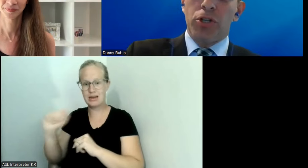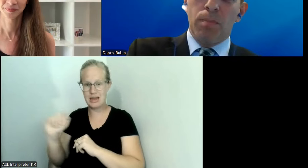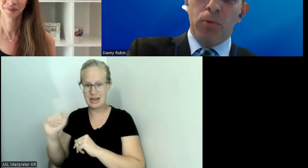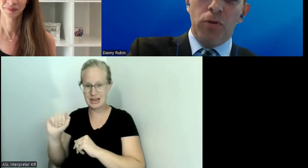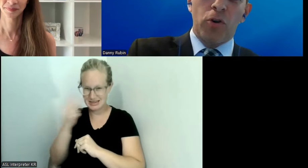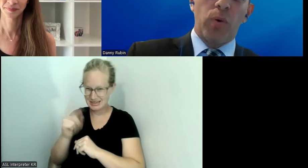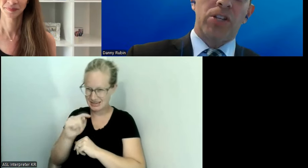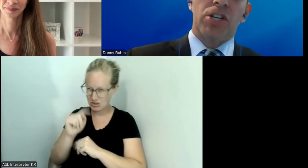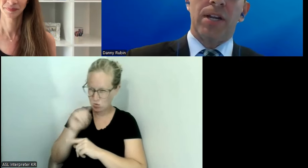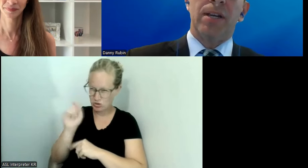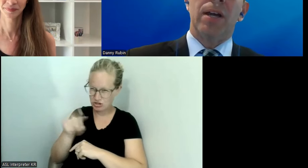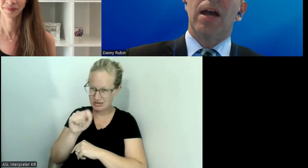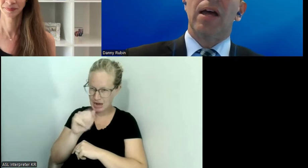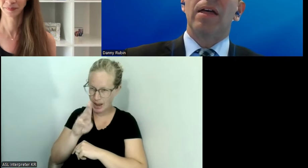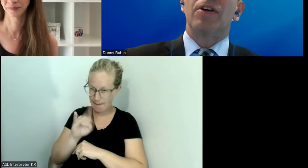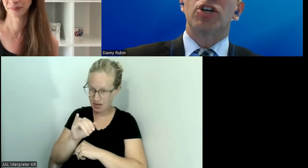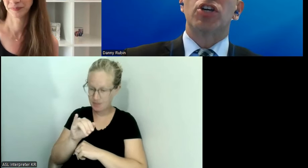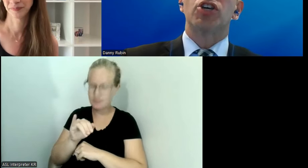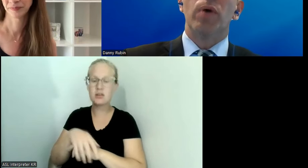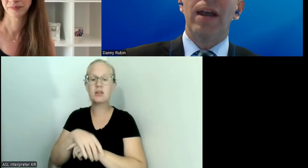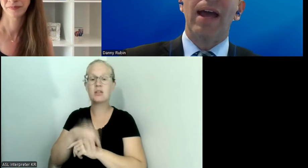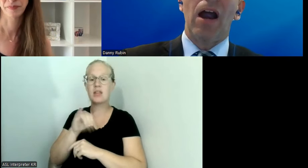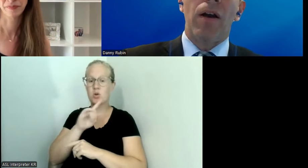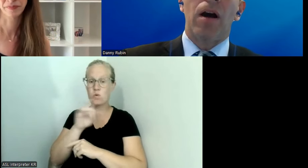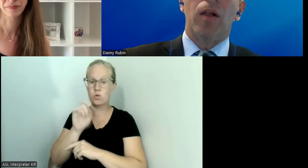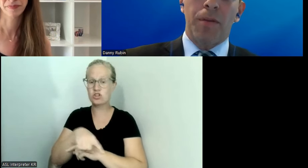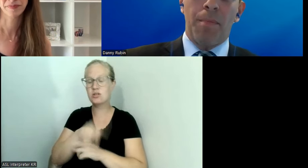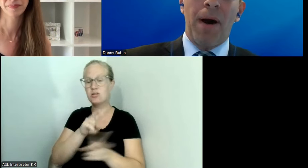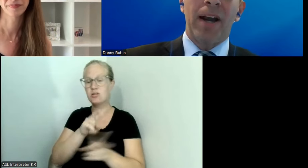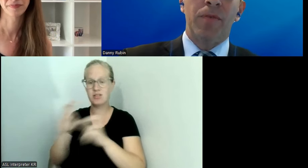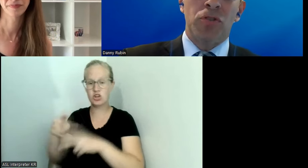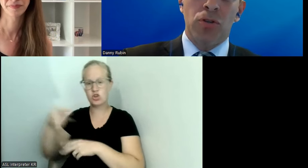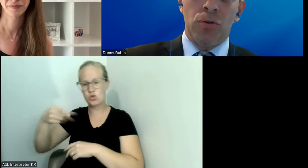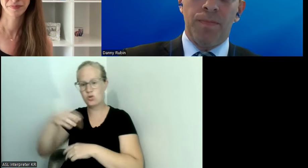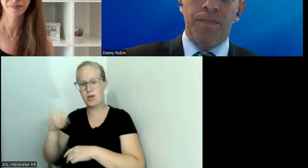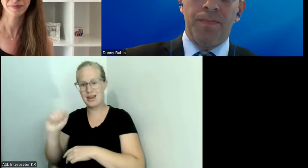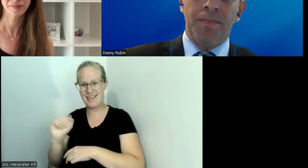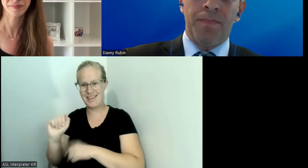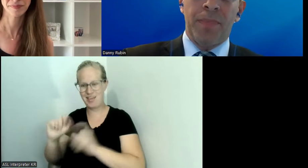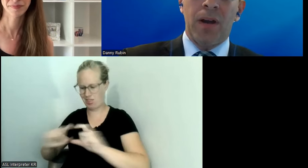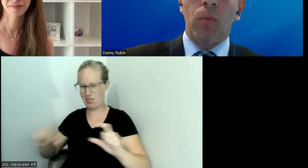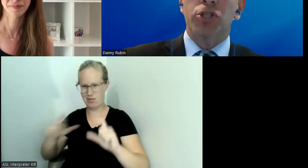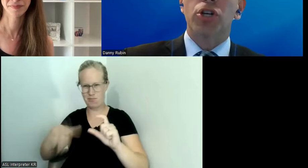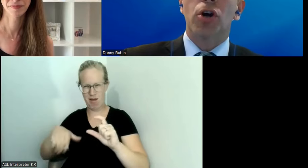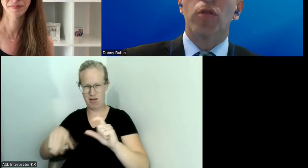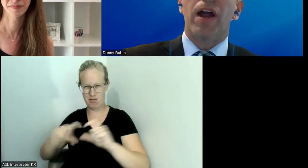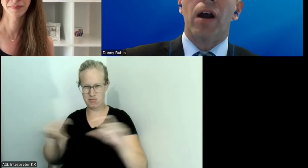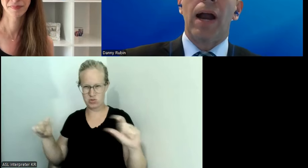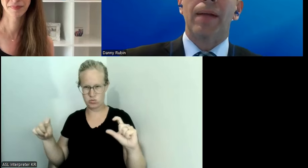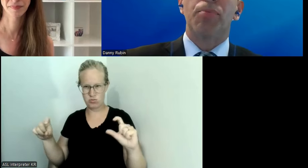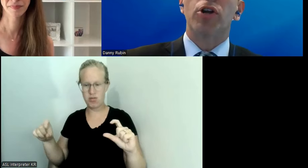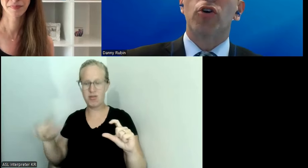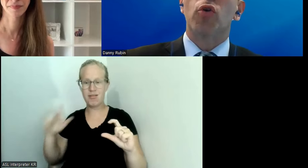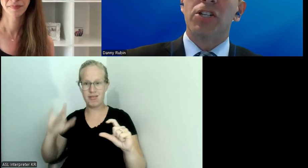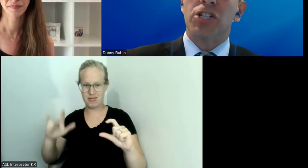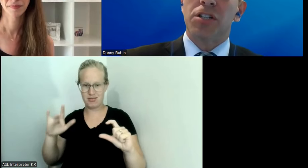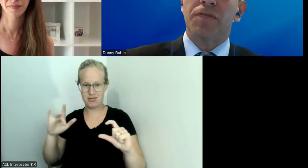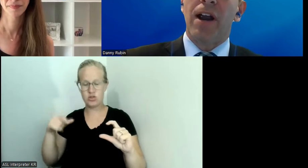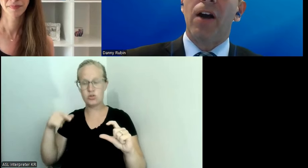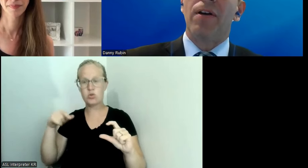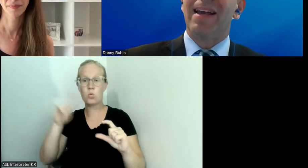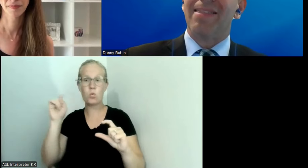question too. I want you to move your question. There's a Q and a area along bottom of zoom. I want you to go there and put